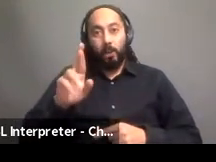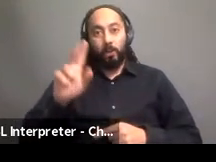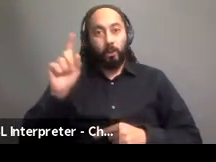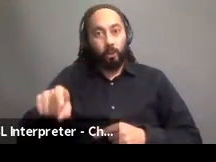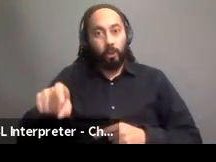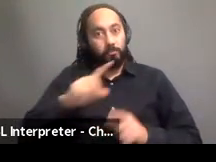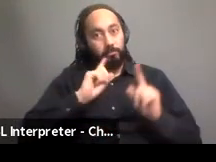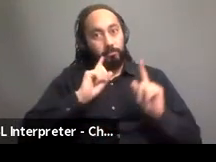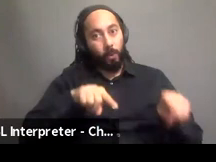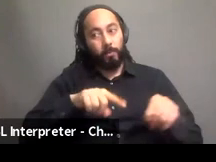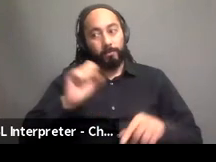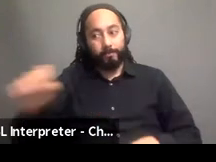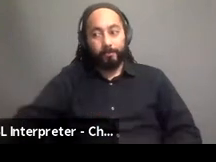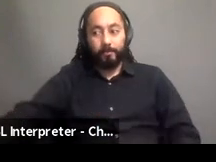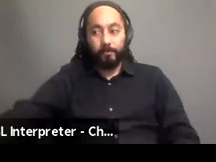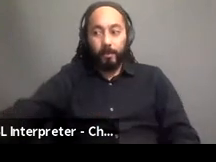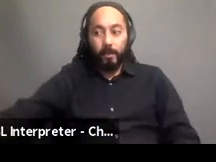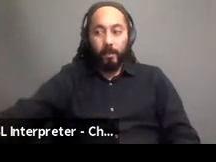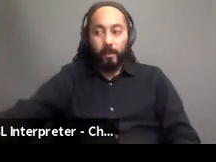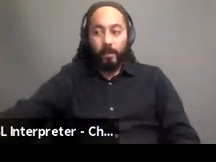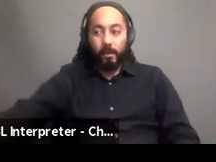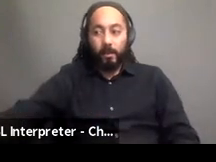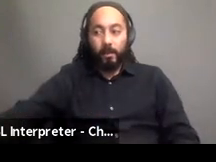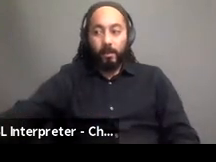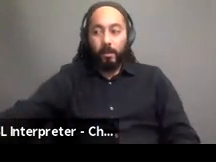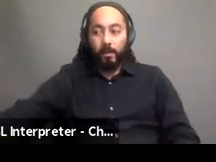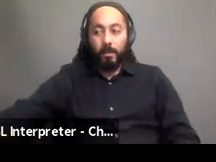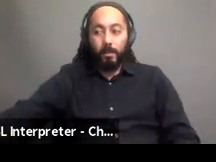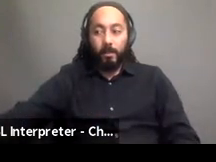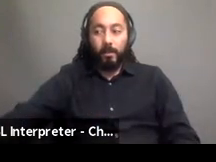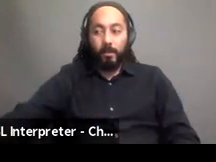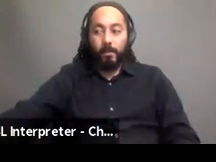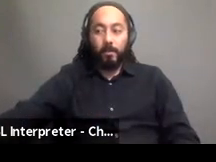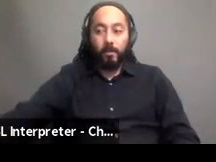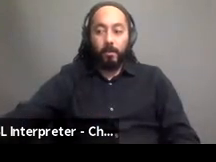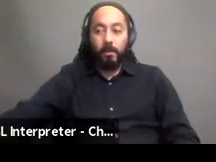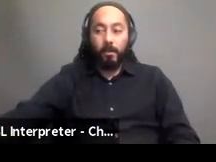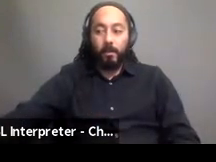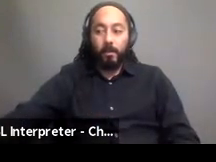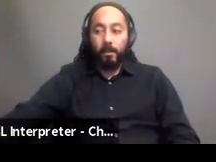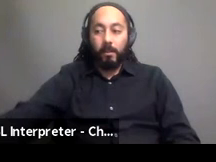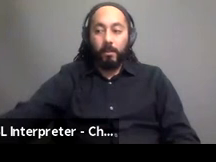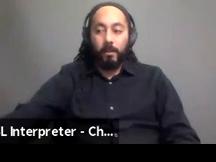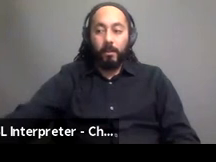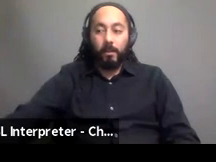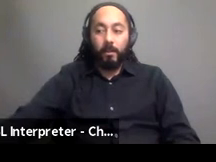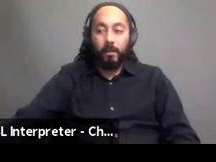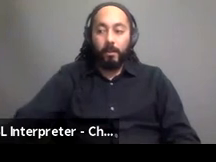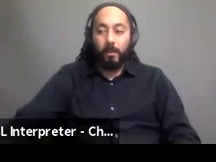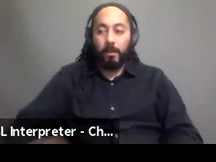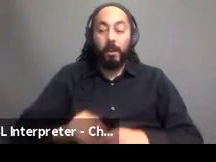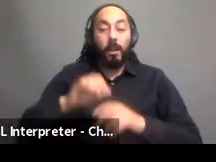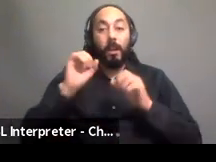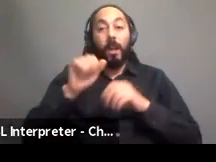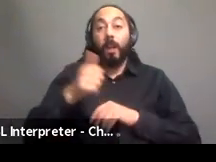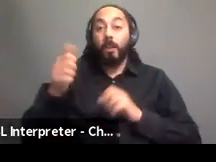Another thing to do would be putting together like a list of notes of everything that's happened when you go to HR.